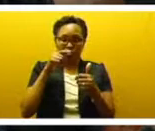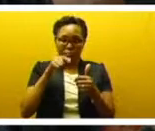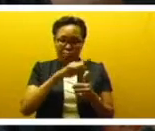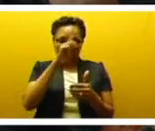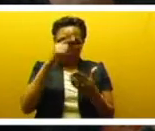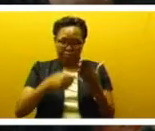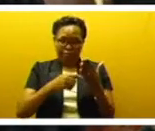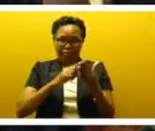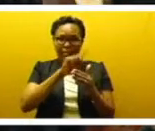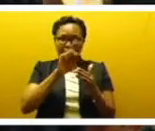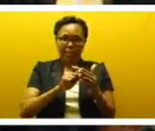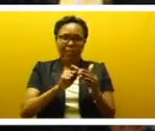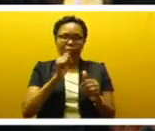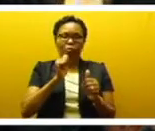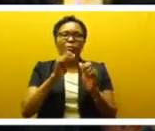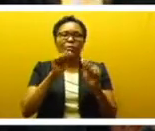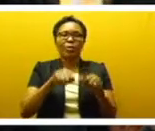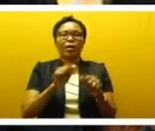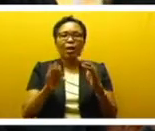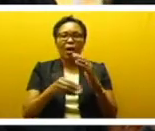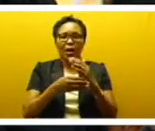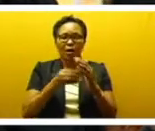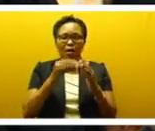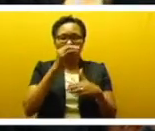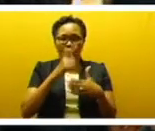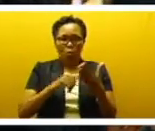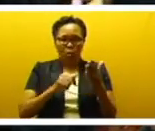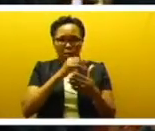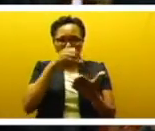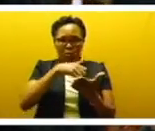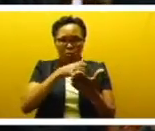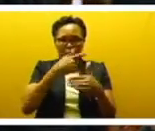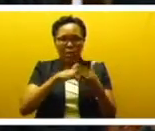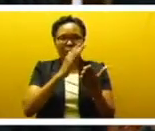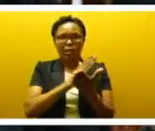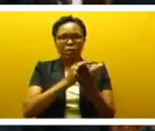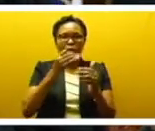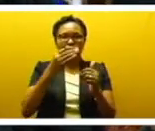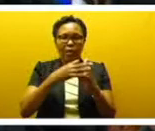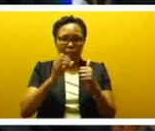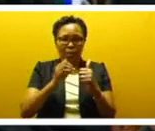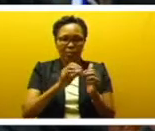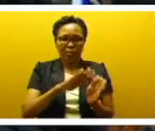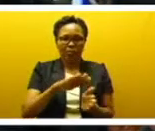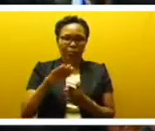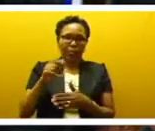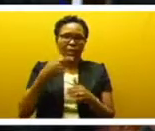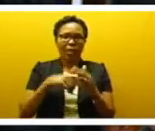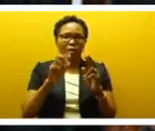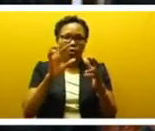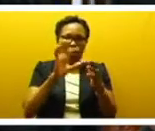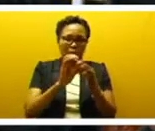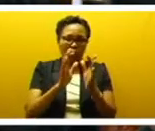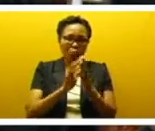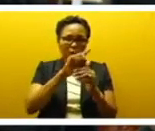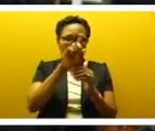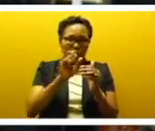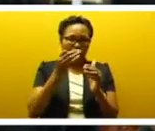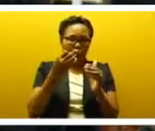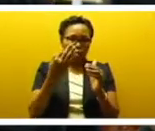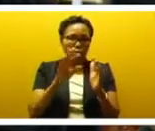what is stated in Section 80. In respect of the question of image on the